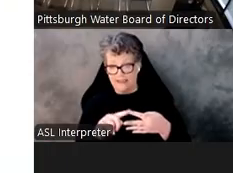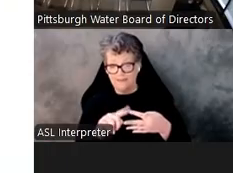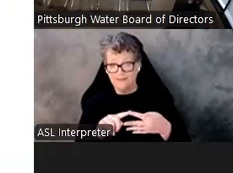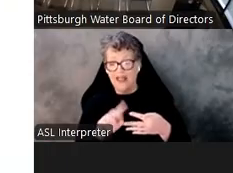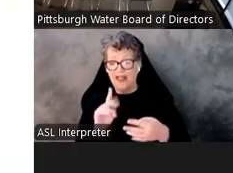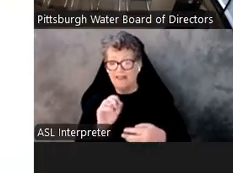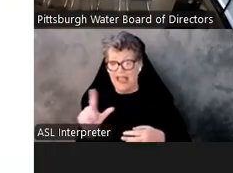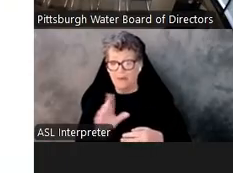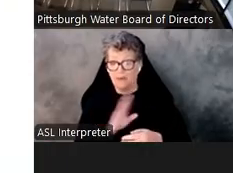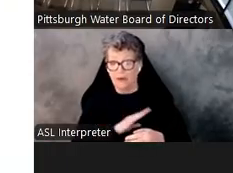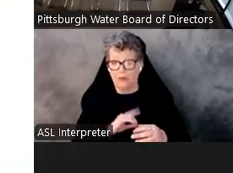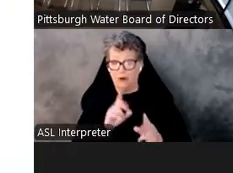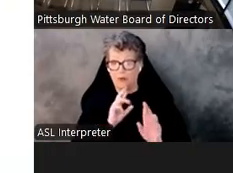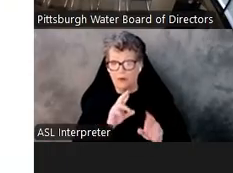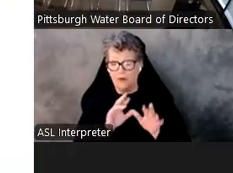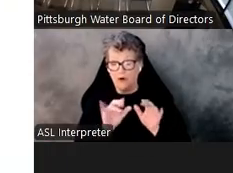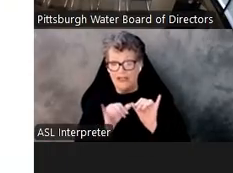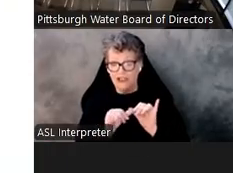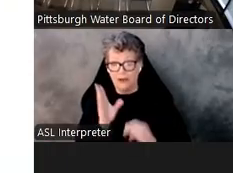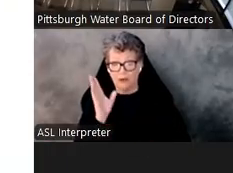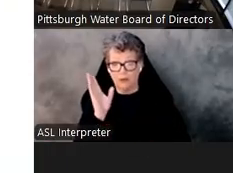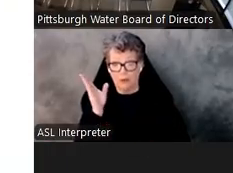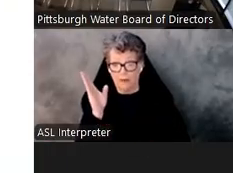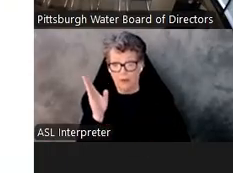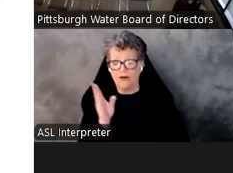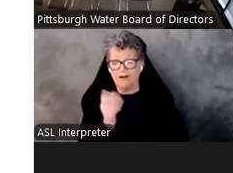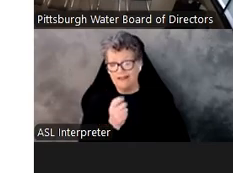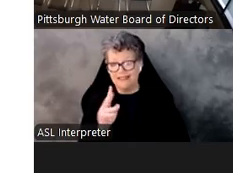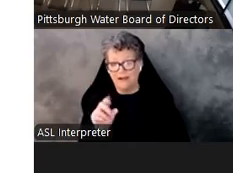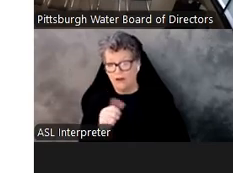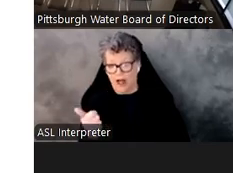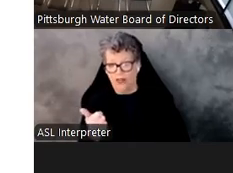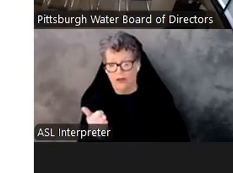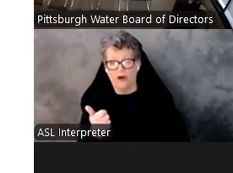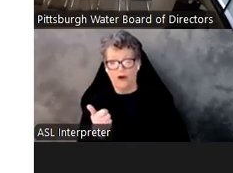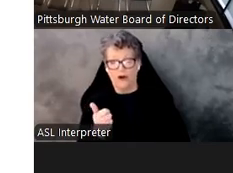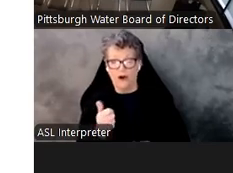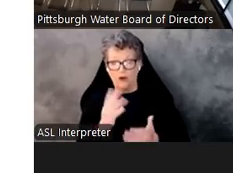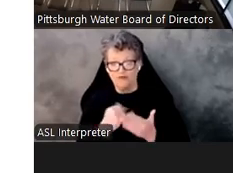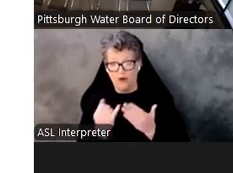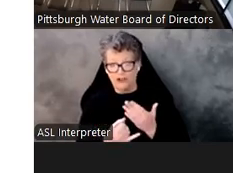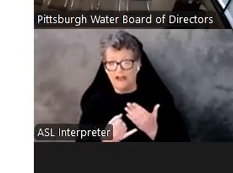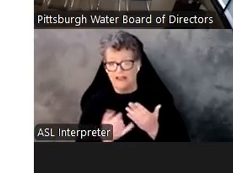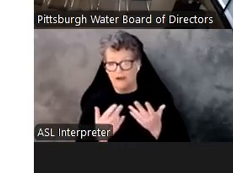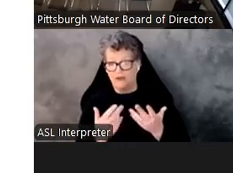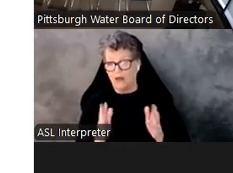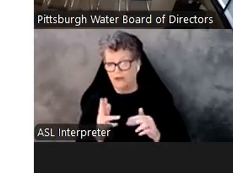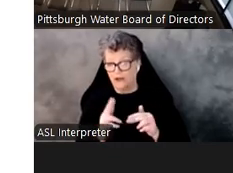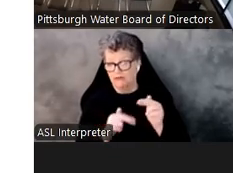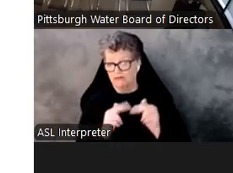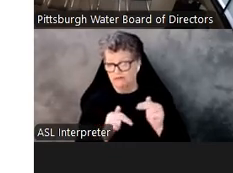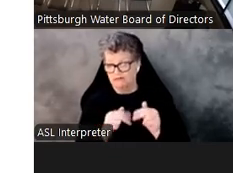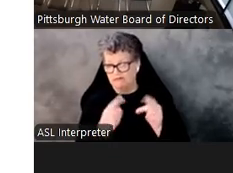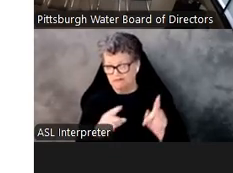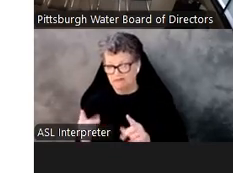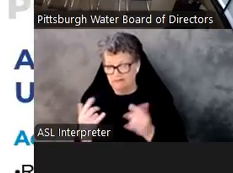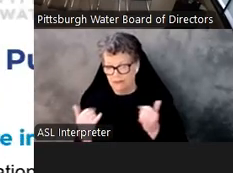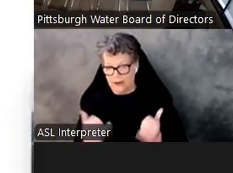April board report, engineering will present on several other vertical projects that are also currently under construction at this